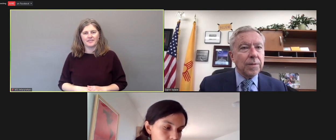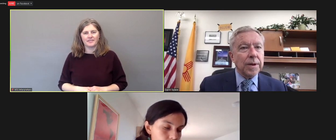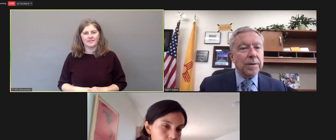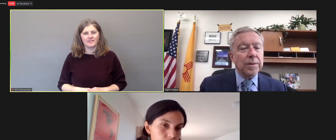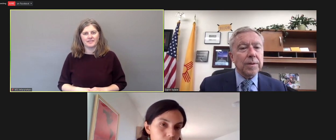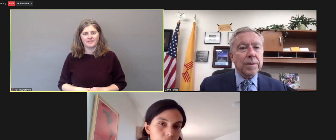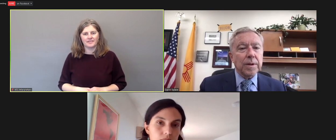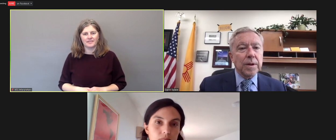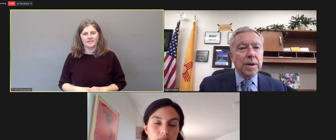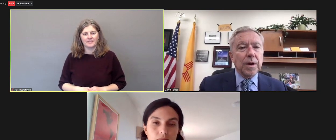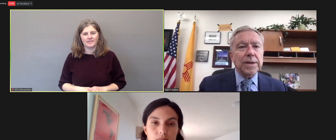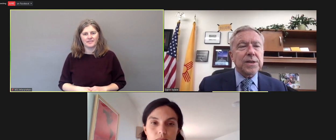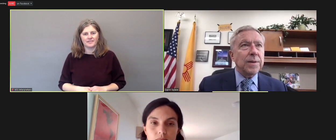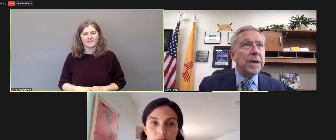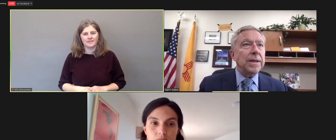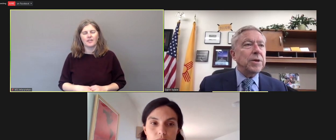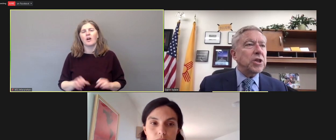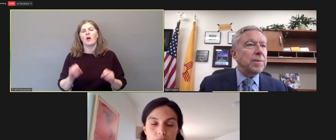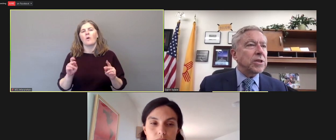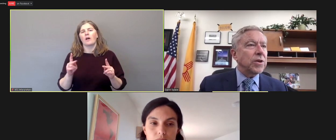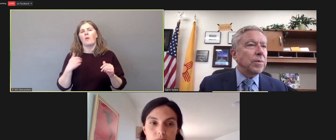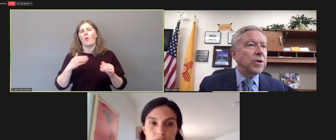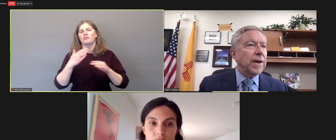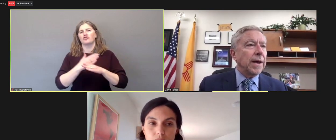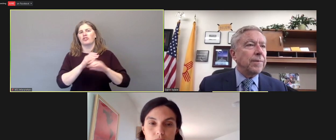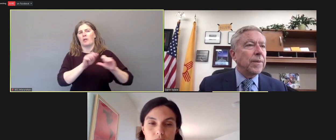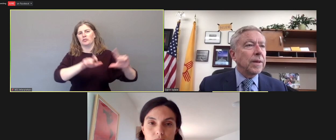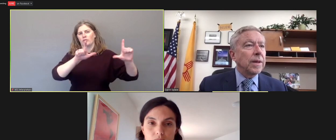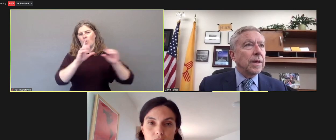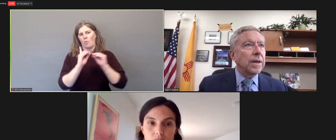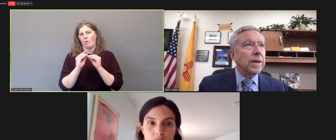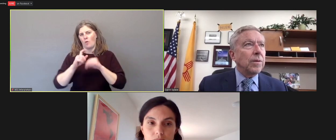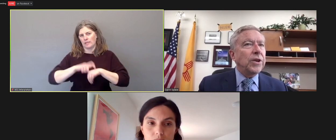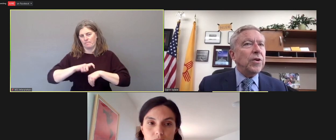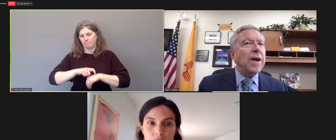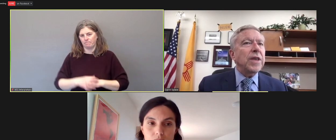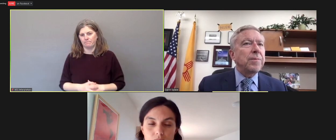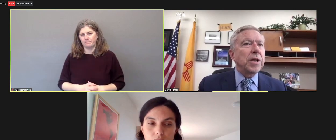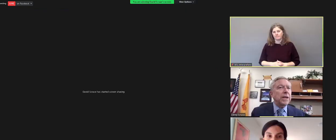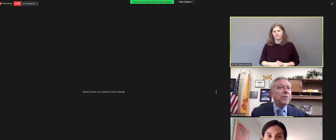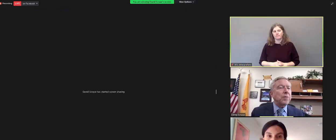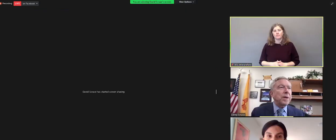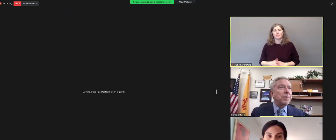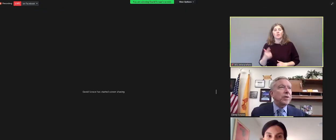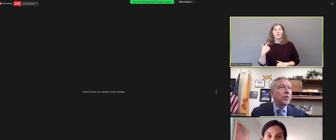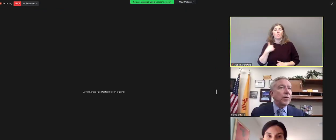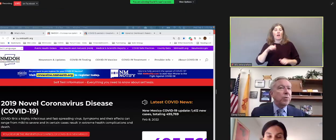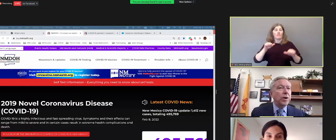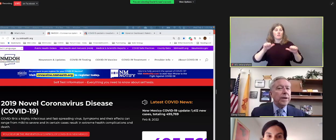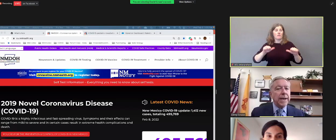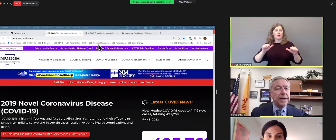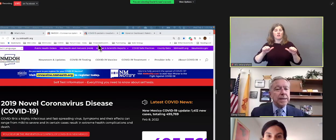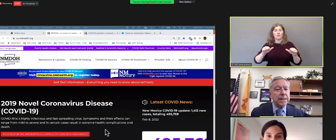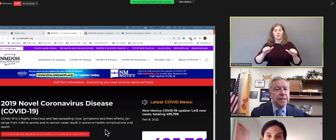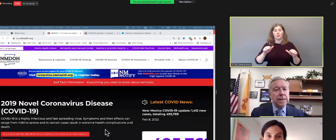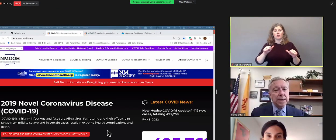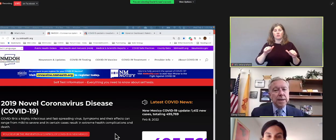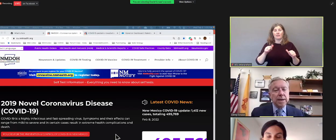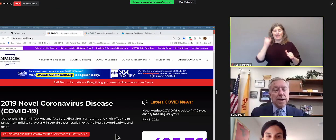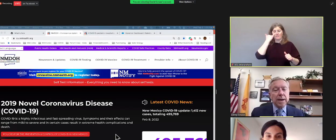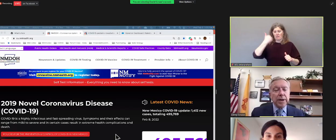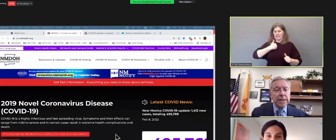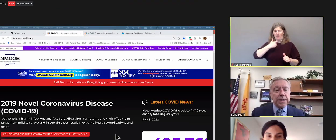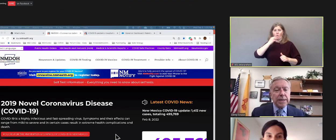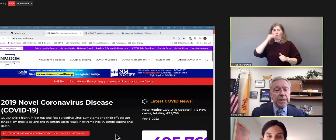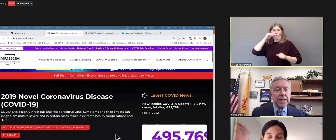CV. There we go. All right. So let me share my screen one more time. We do have the ability for people to report cases.